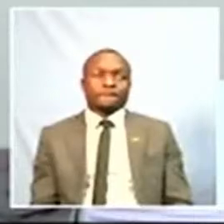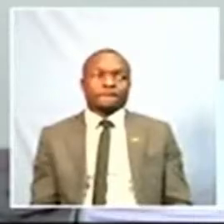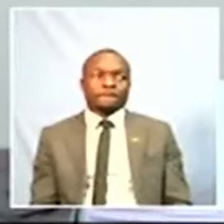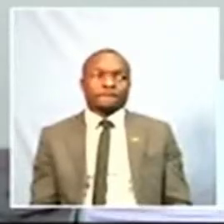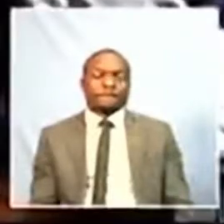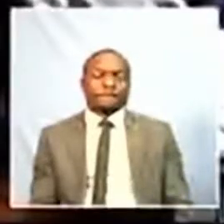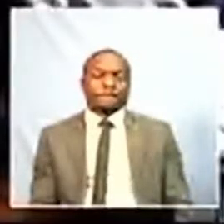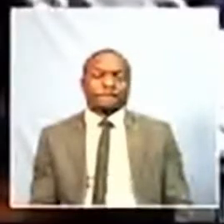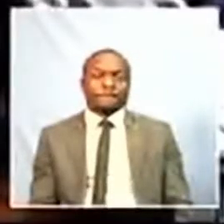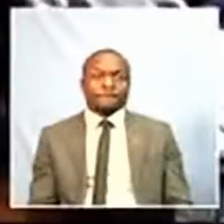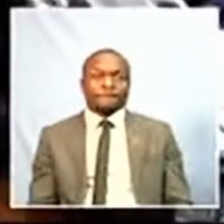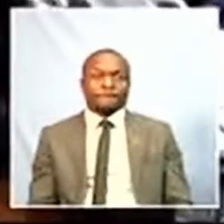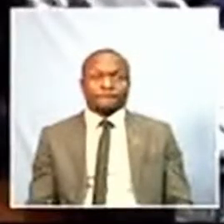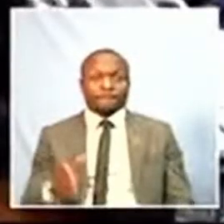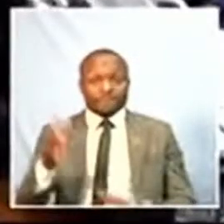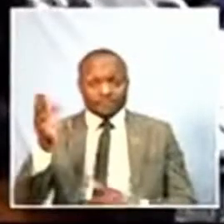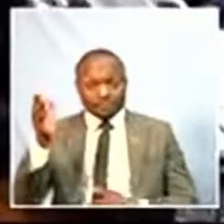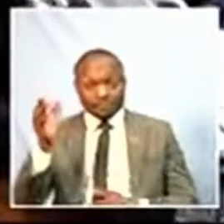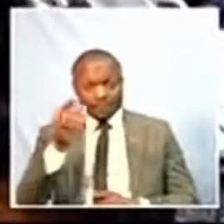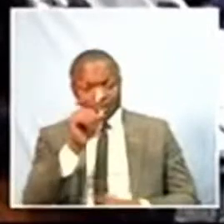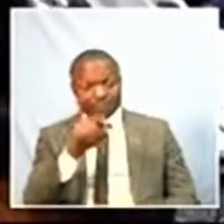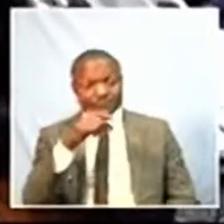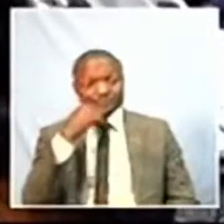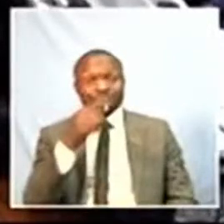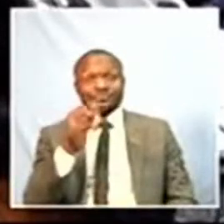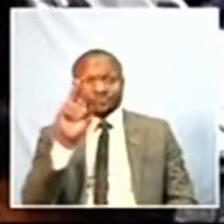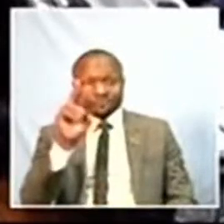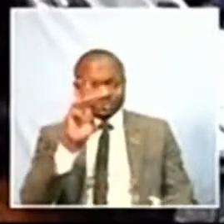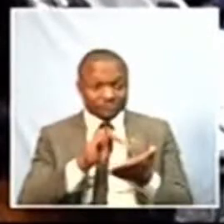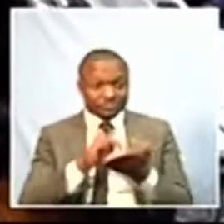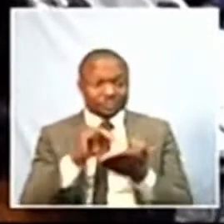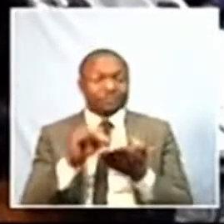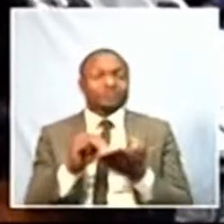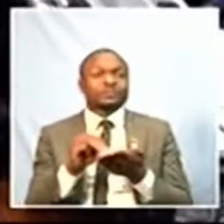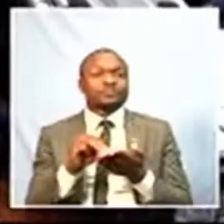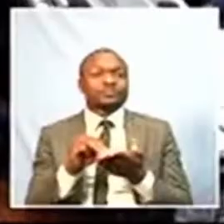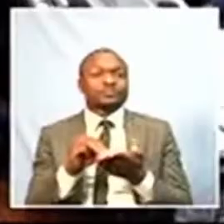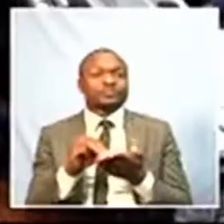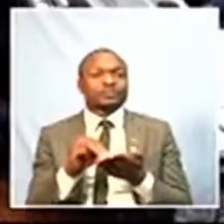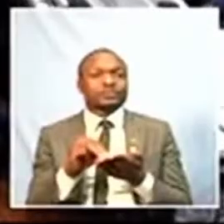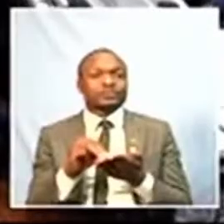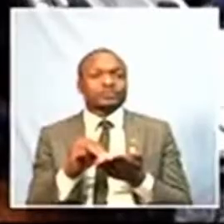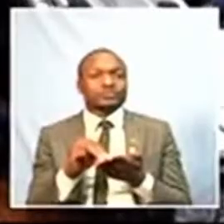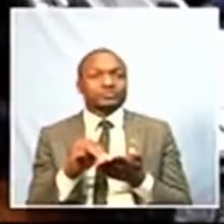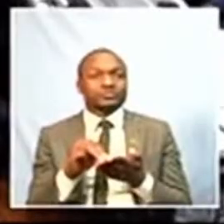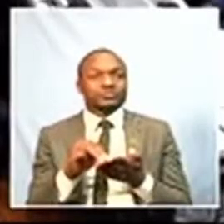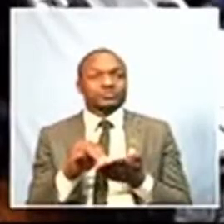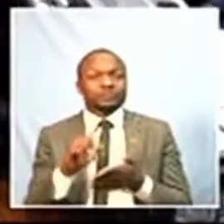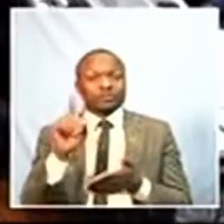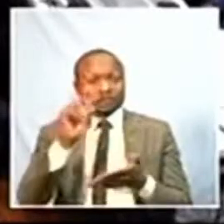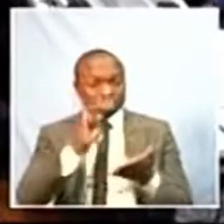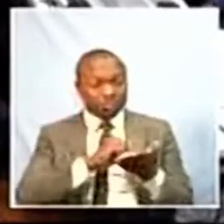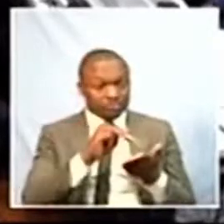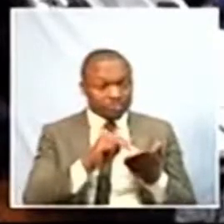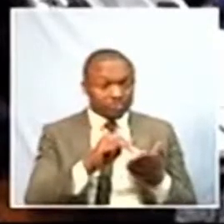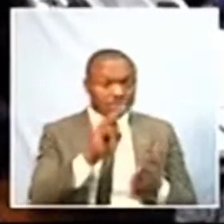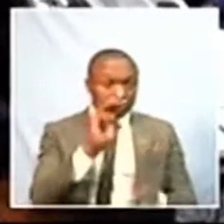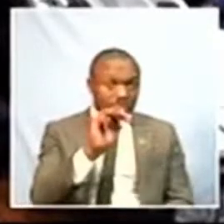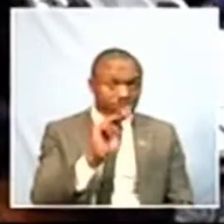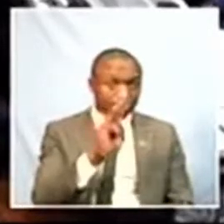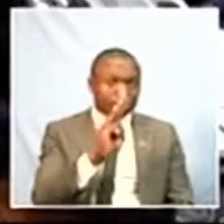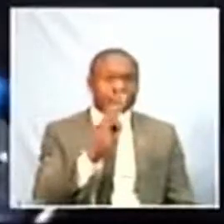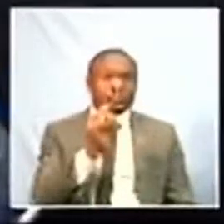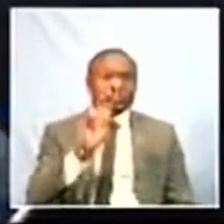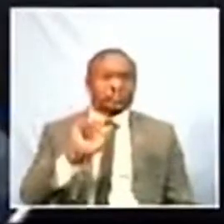It was a presentation. He confirmed that the 2 million is 1 million from Bavala and